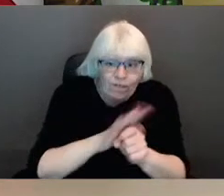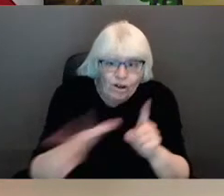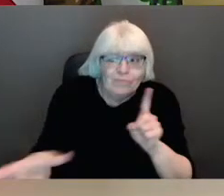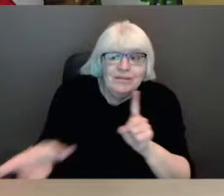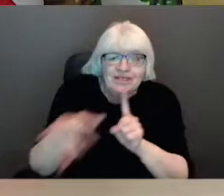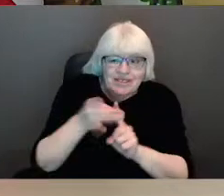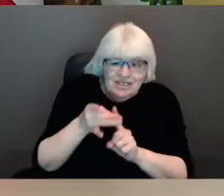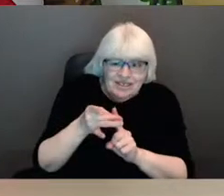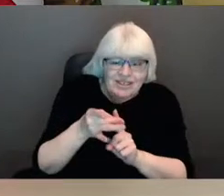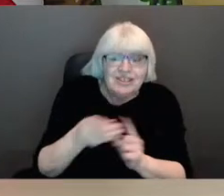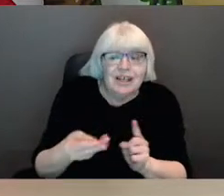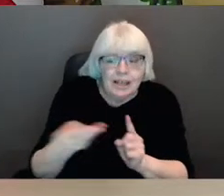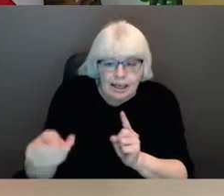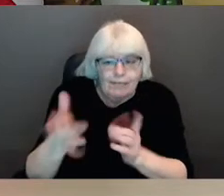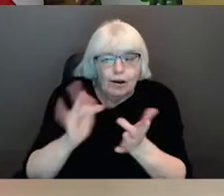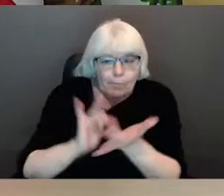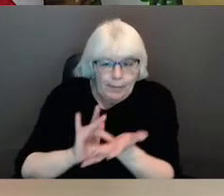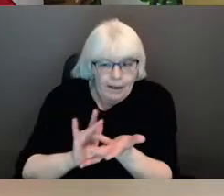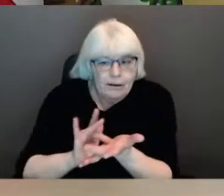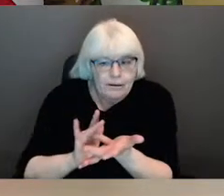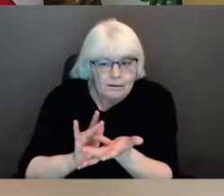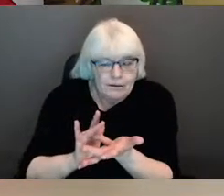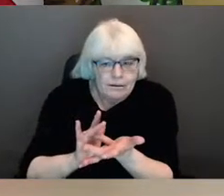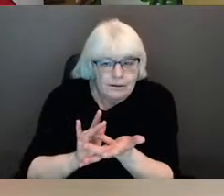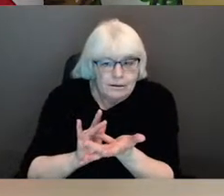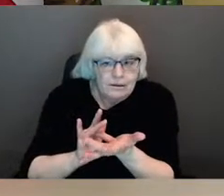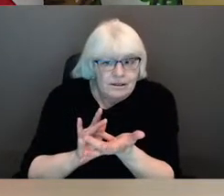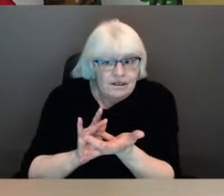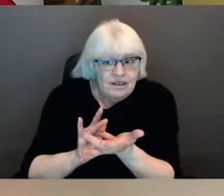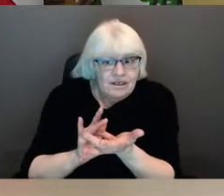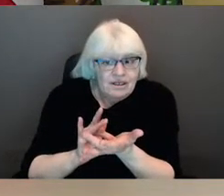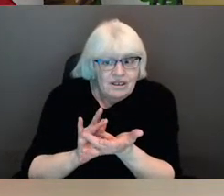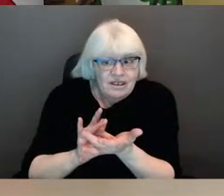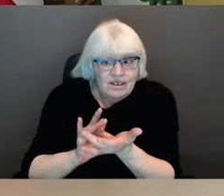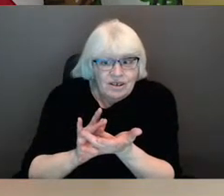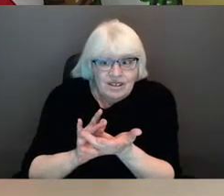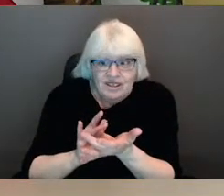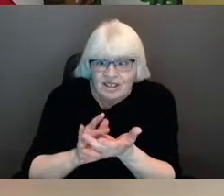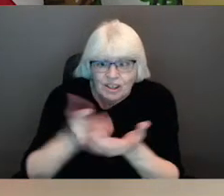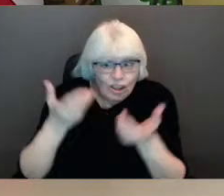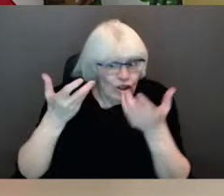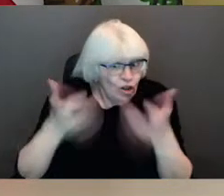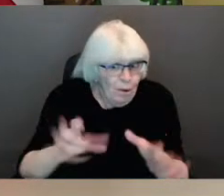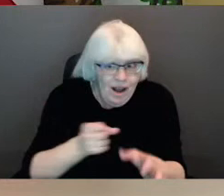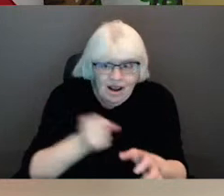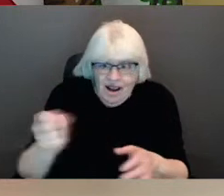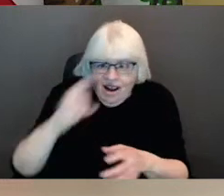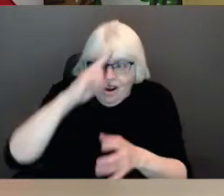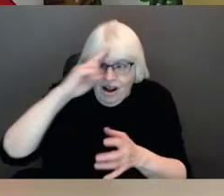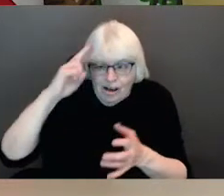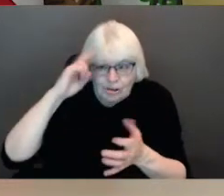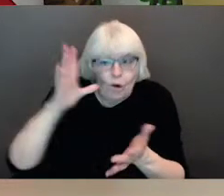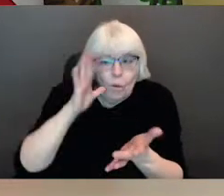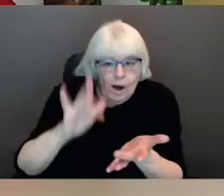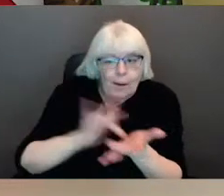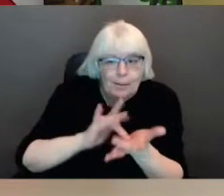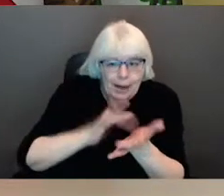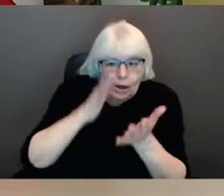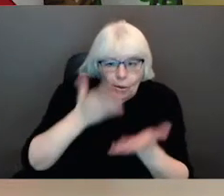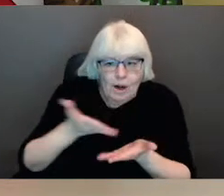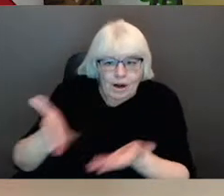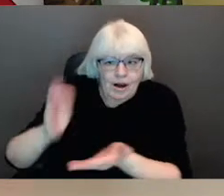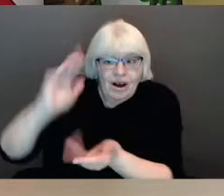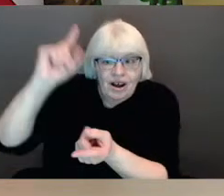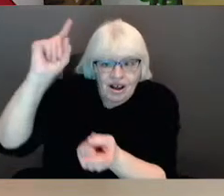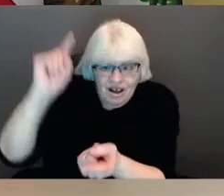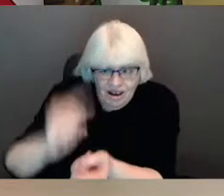outcomes, including hospitalization or death, Paxlovid can help to reduce the pressure on our healthcare system. And while